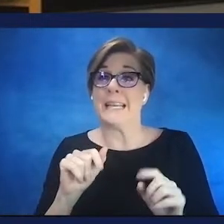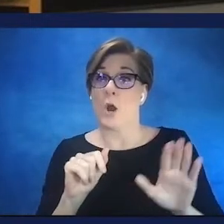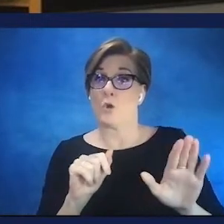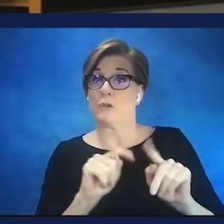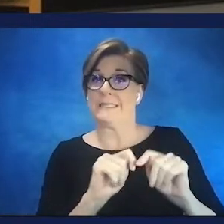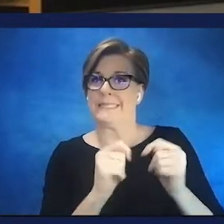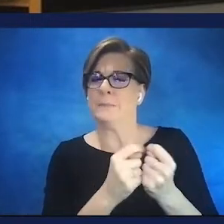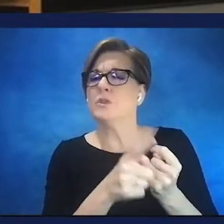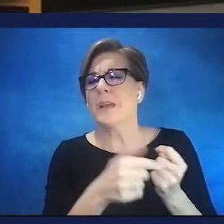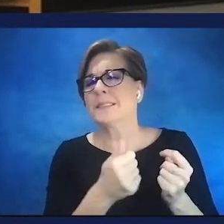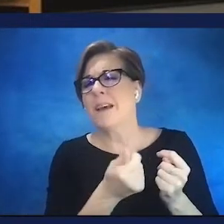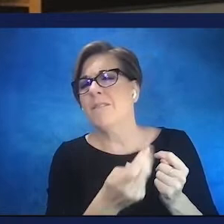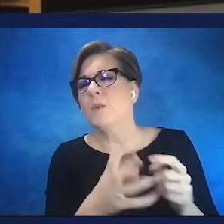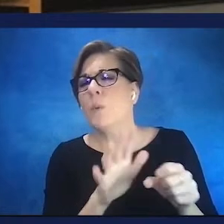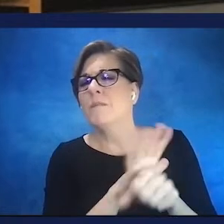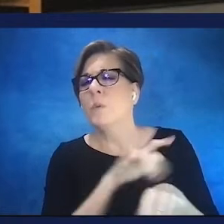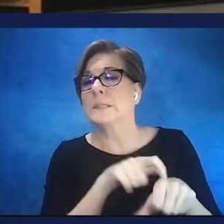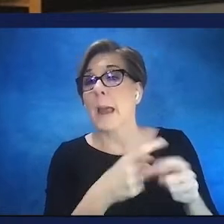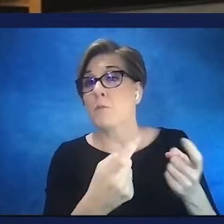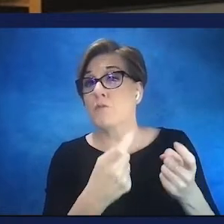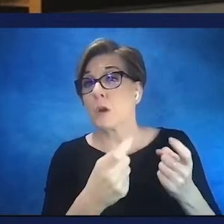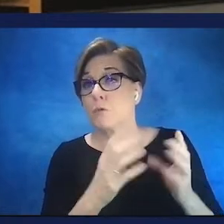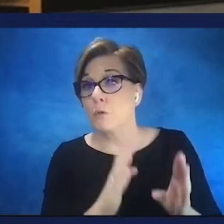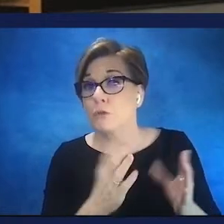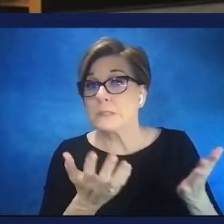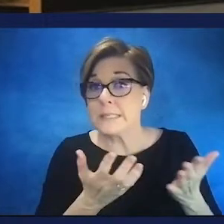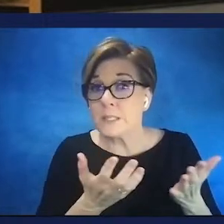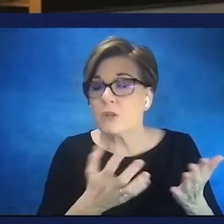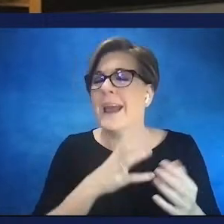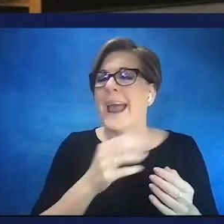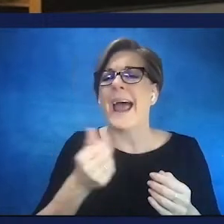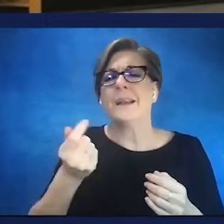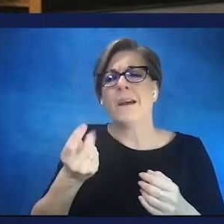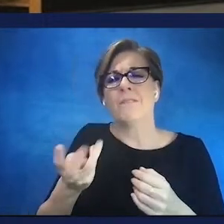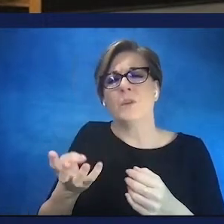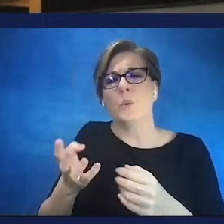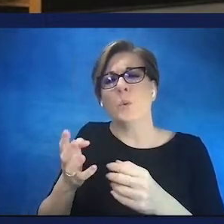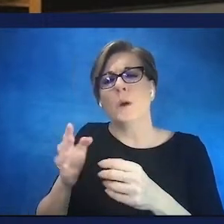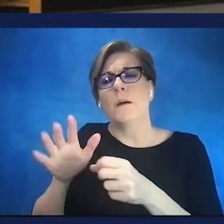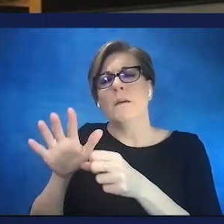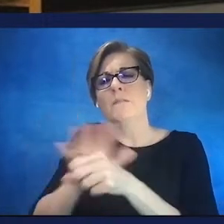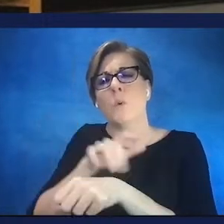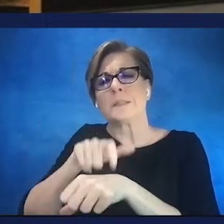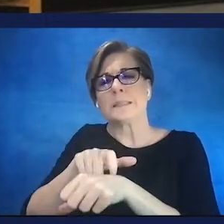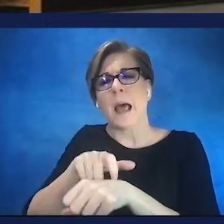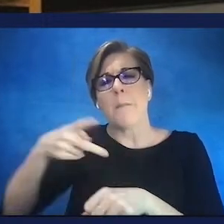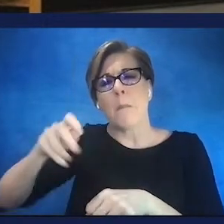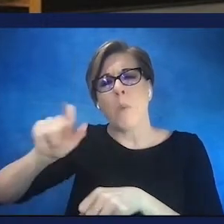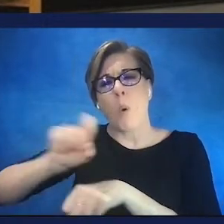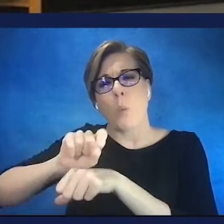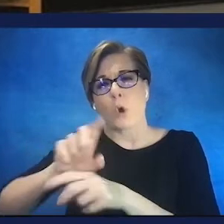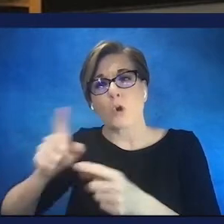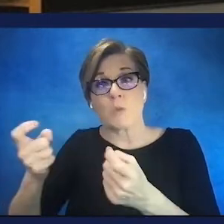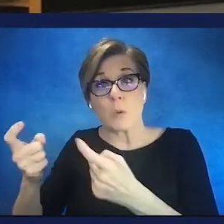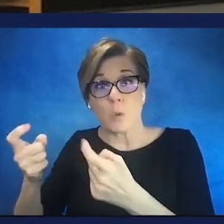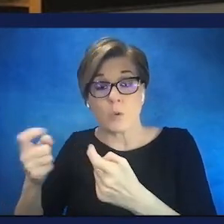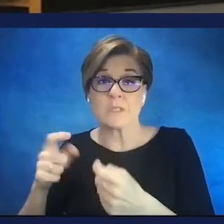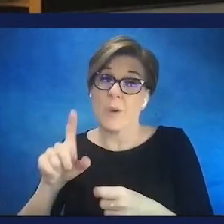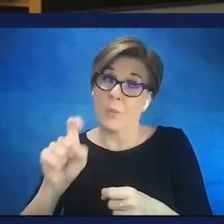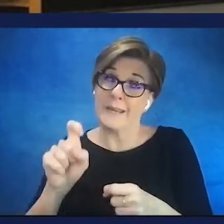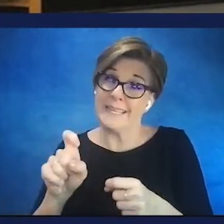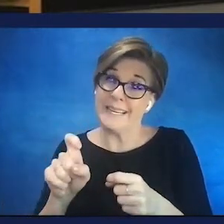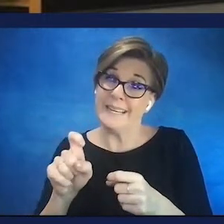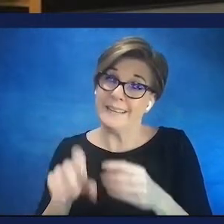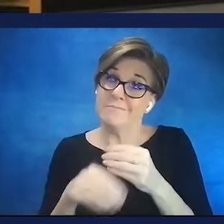a few full-time recruiters here on site, and then we have a few full-time poll worker recruiters, but we also need